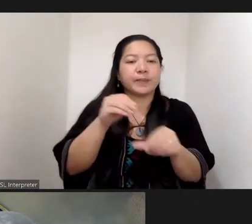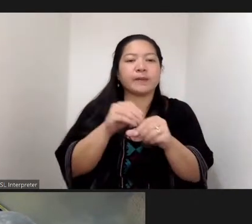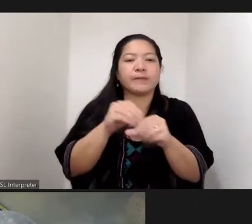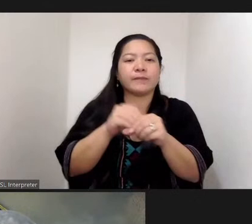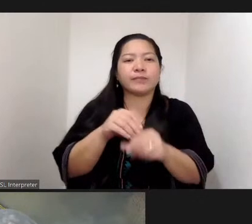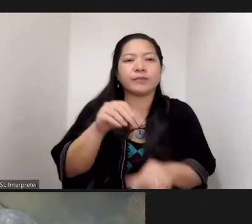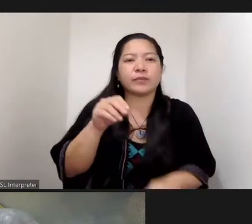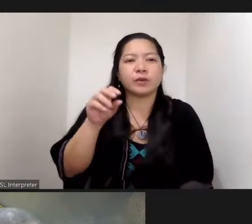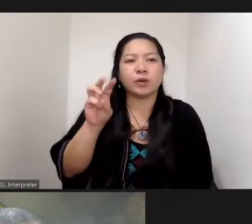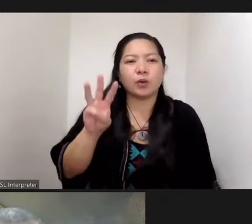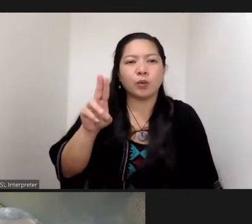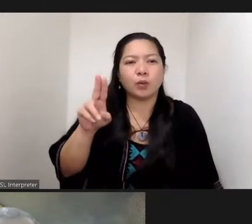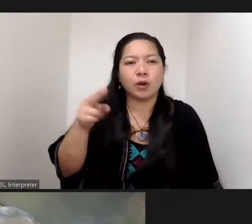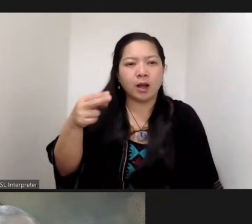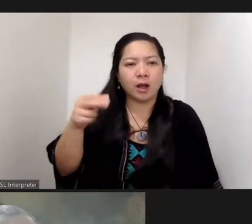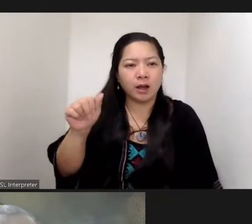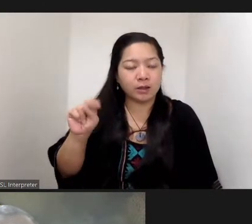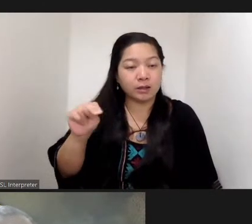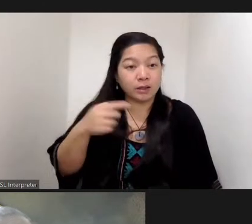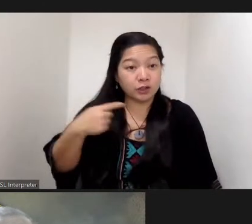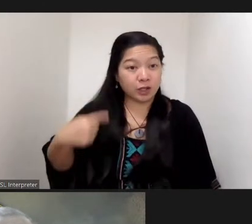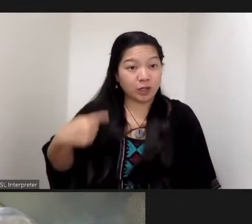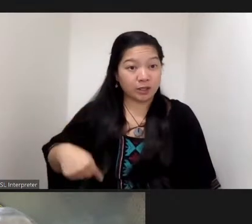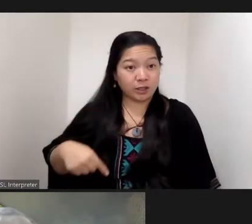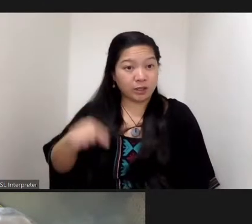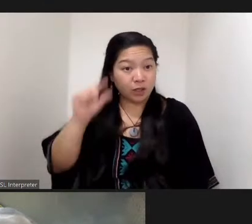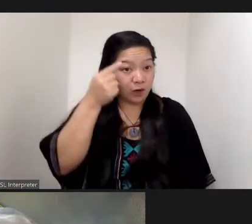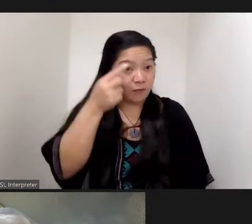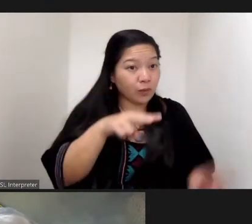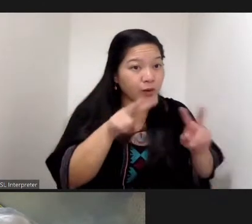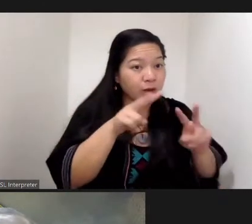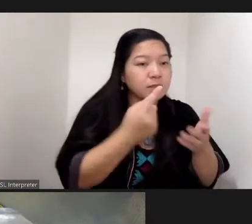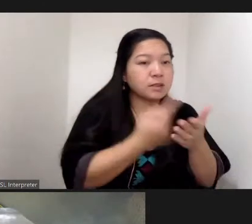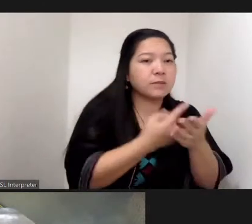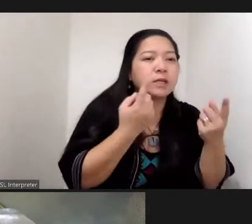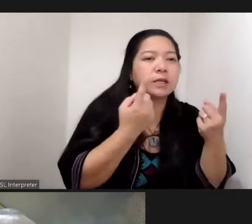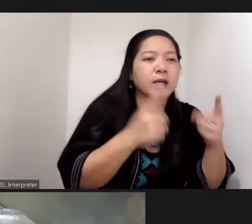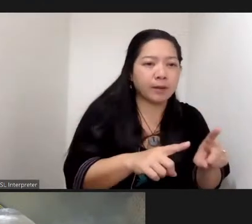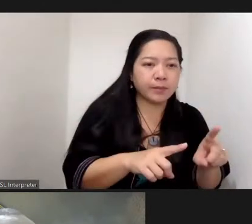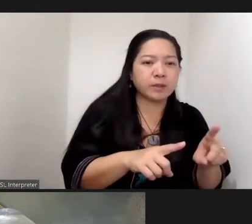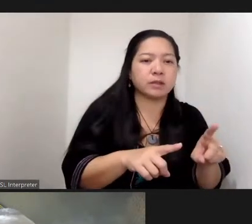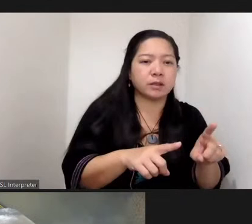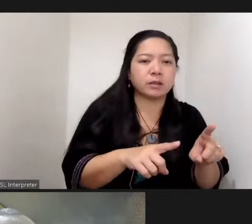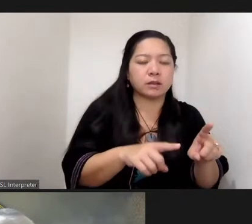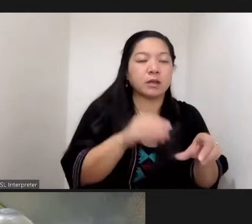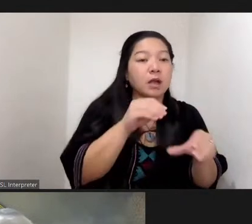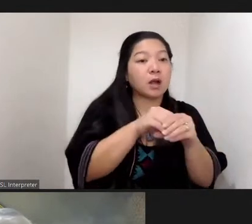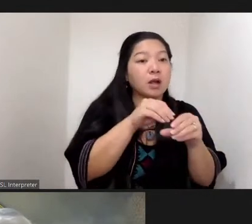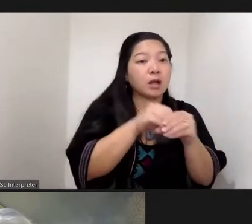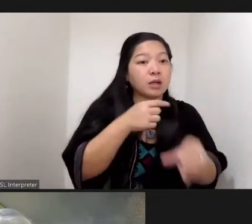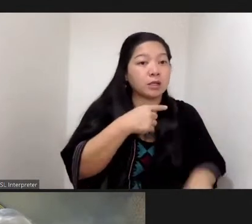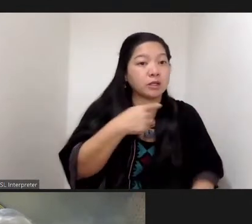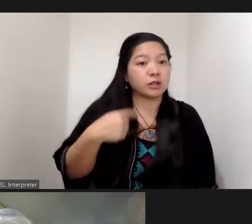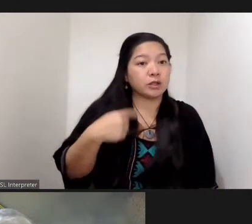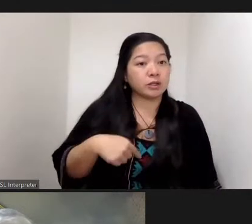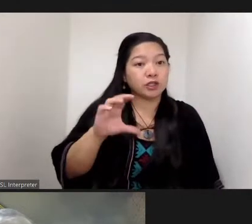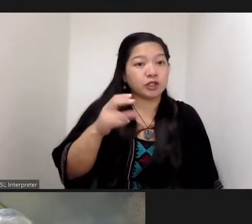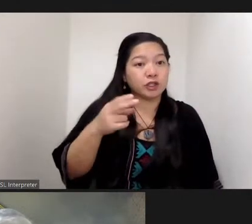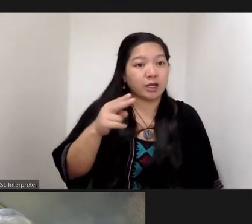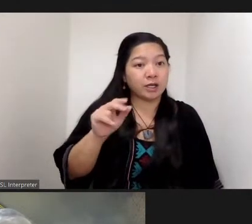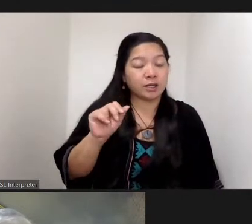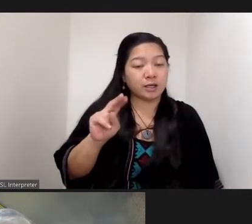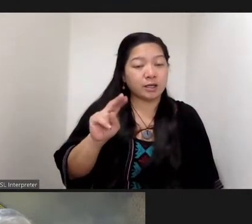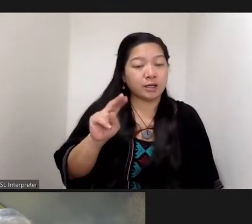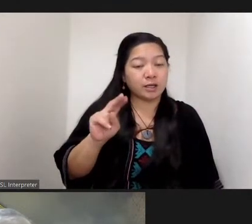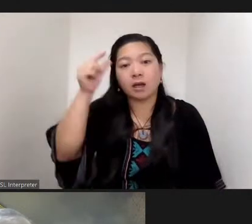Wuhan. Governor, we're tracking something happening in China.